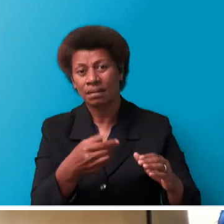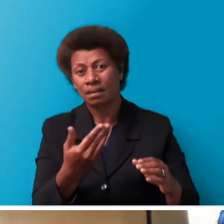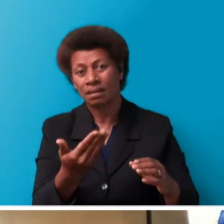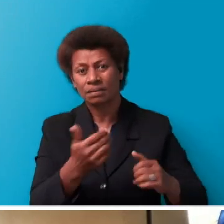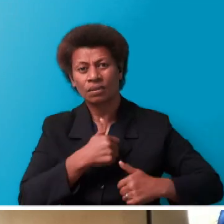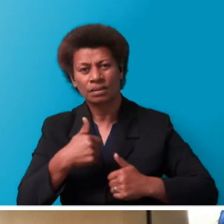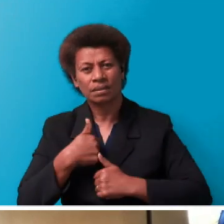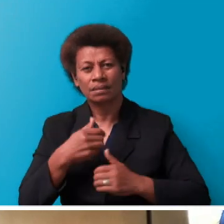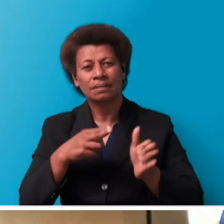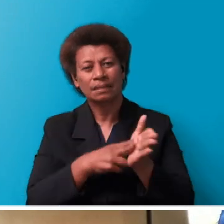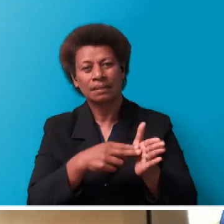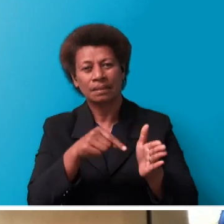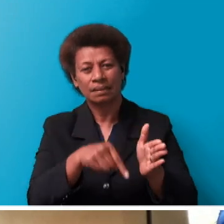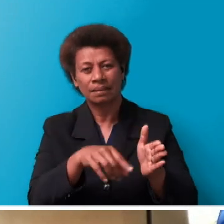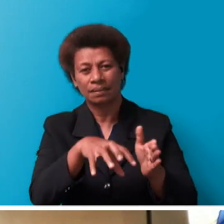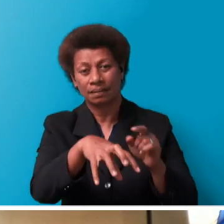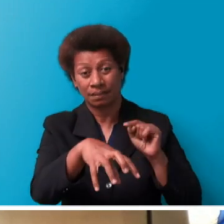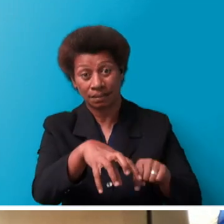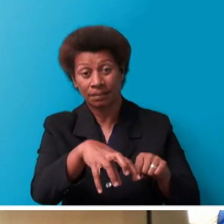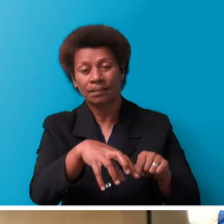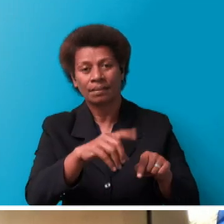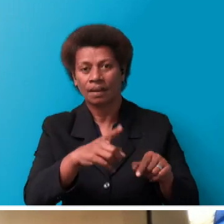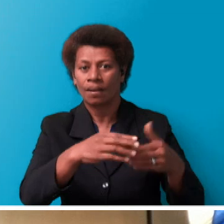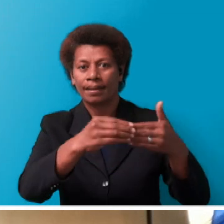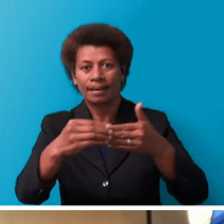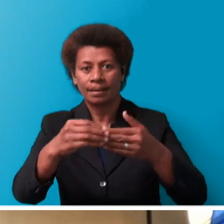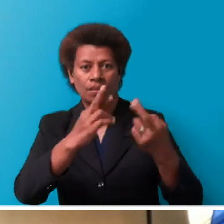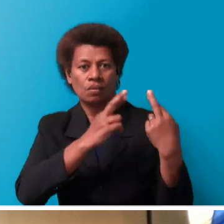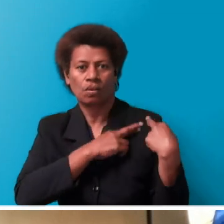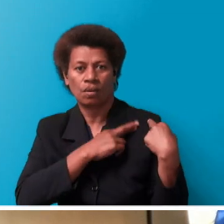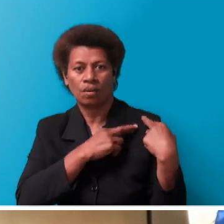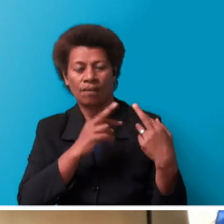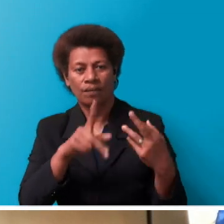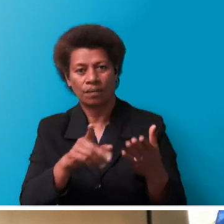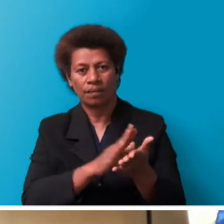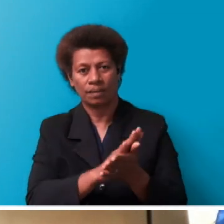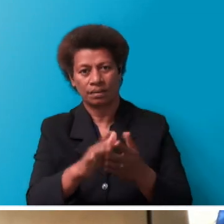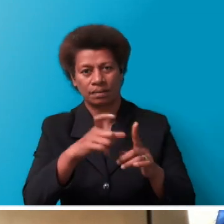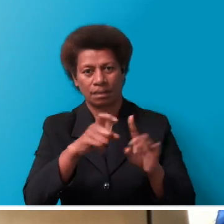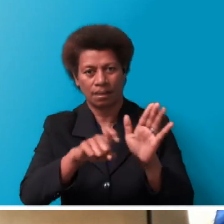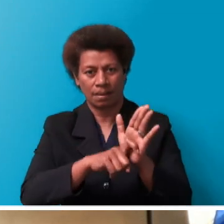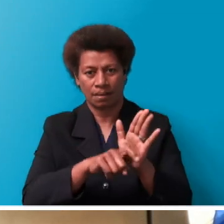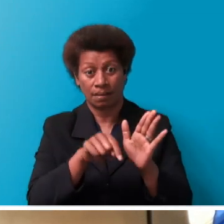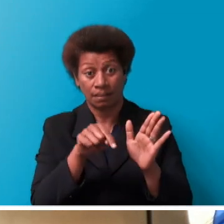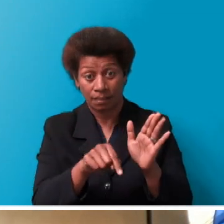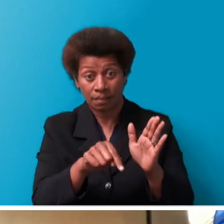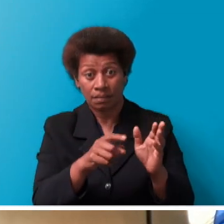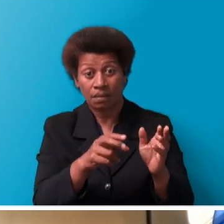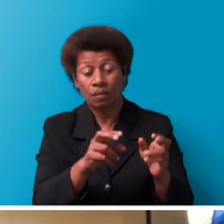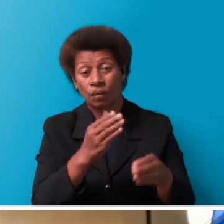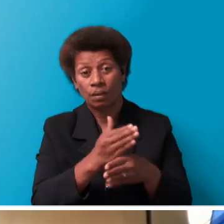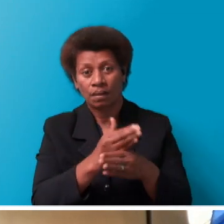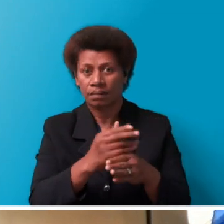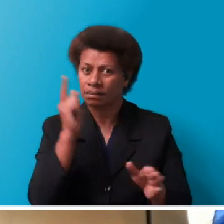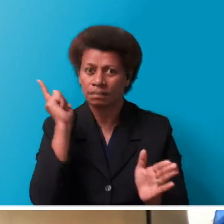for humanitarian assistance and disaster relief, or HADR, reinforcing our ability to respond